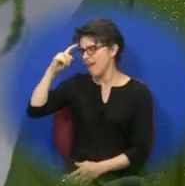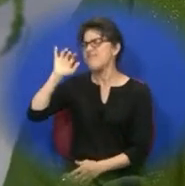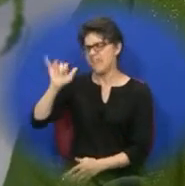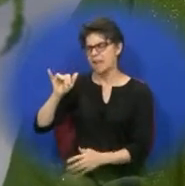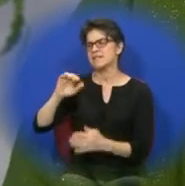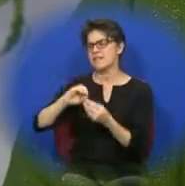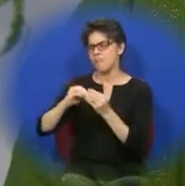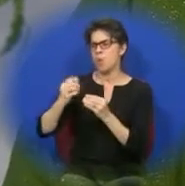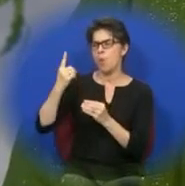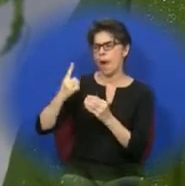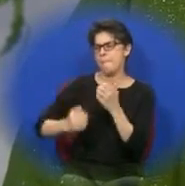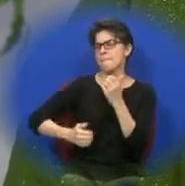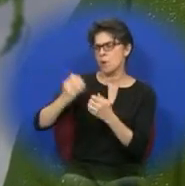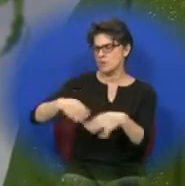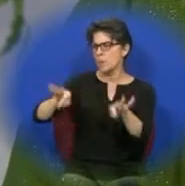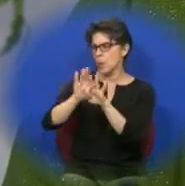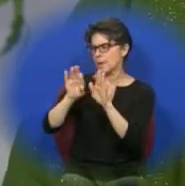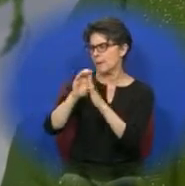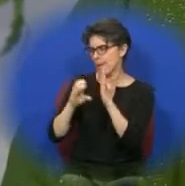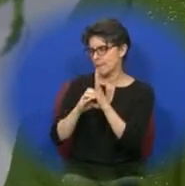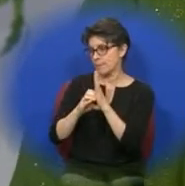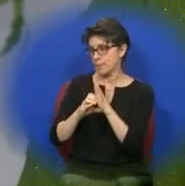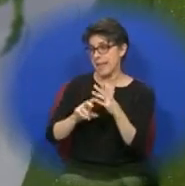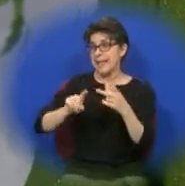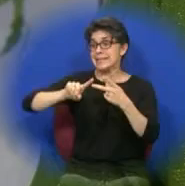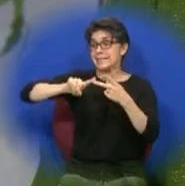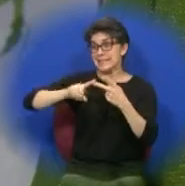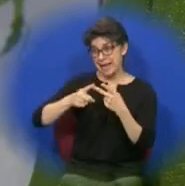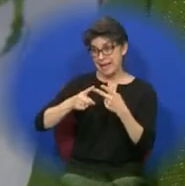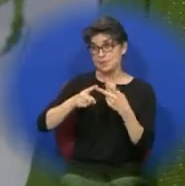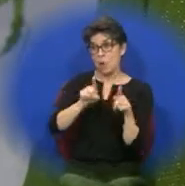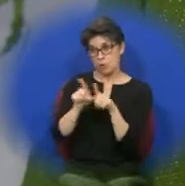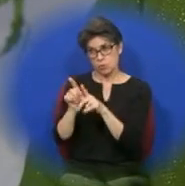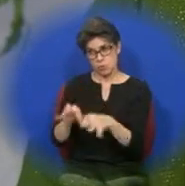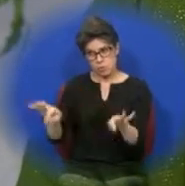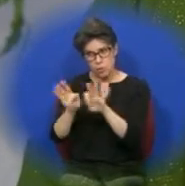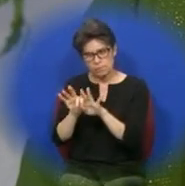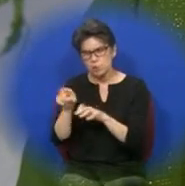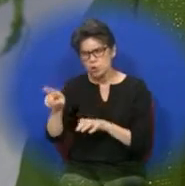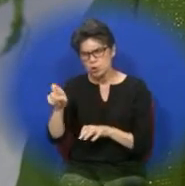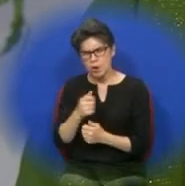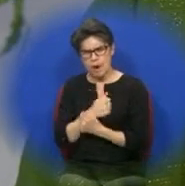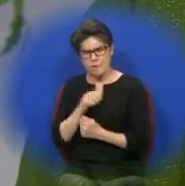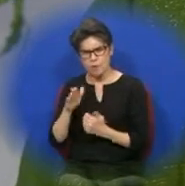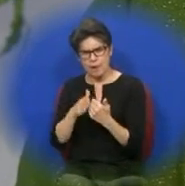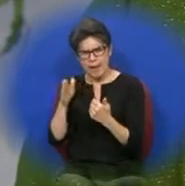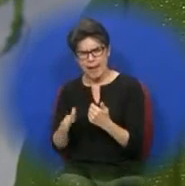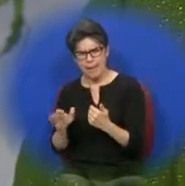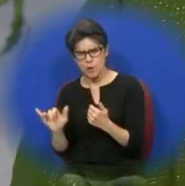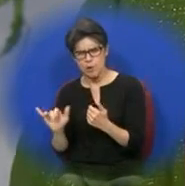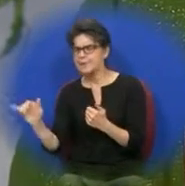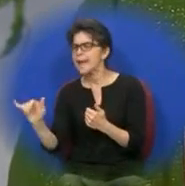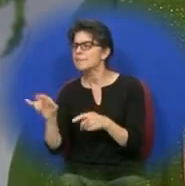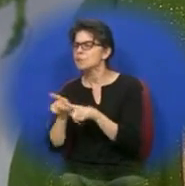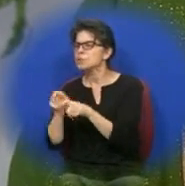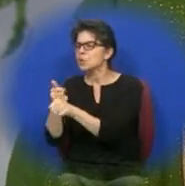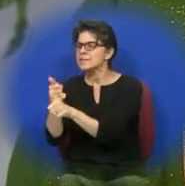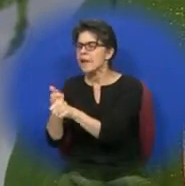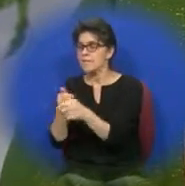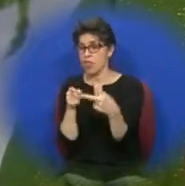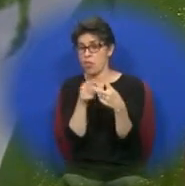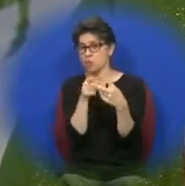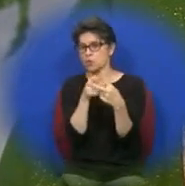commandment. The second is like it. You shall love your neighbor as yourself. The whole law and the prophets depend on these